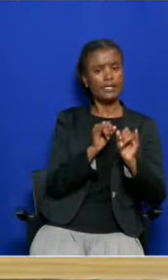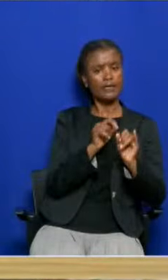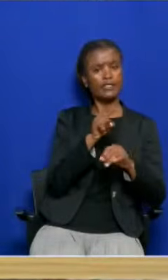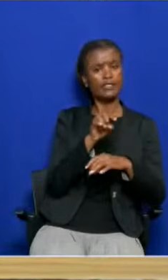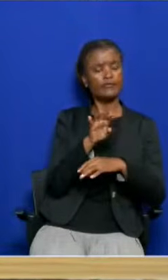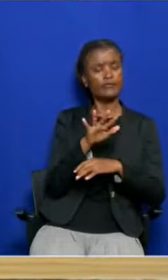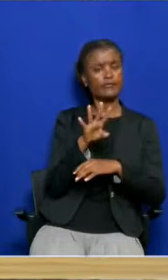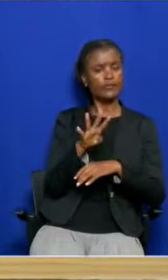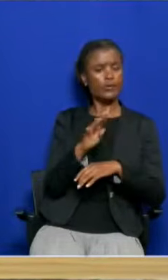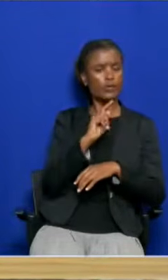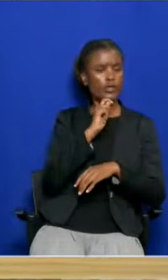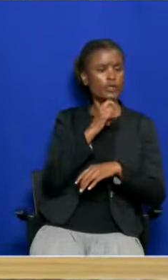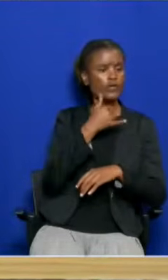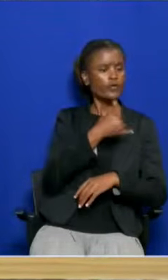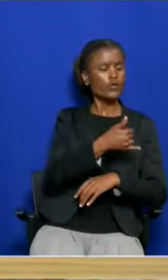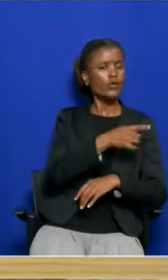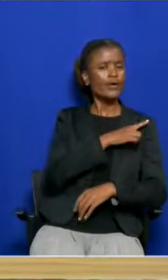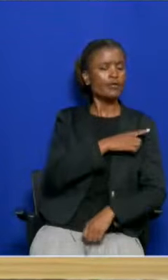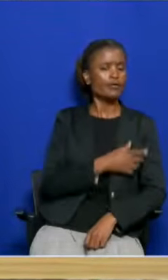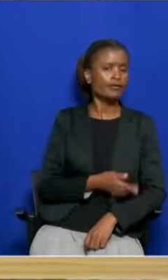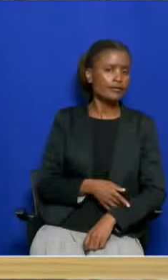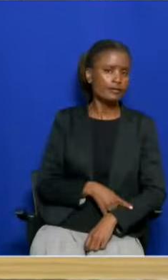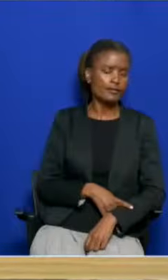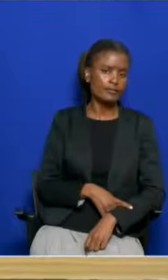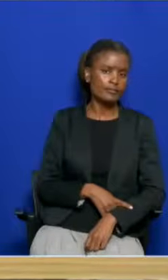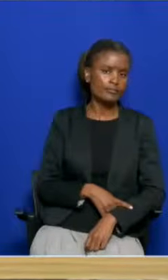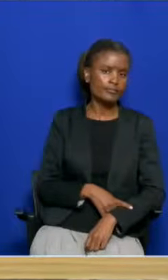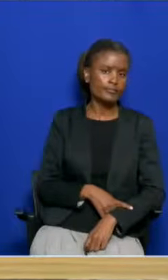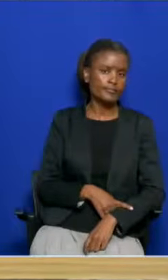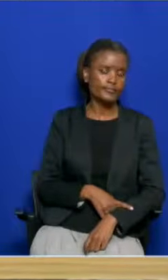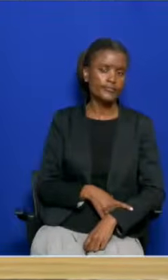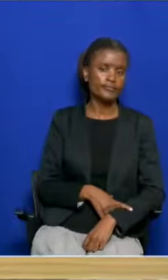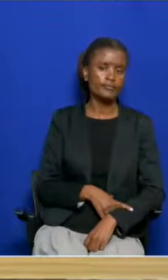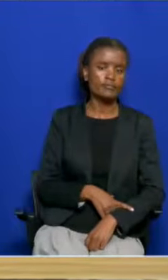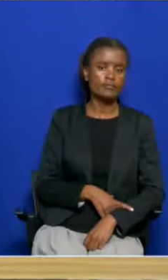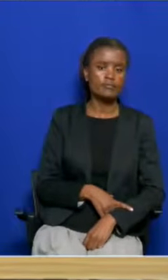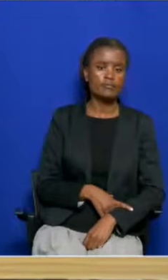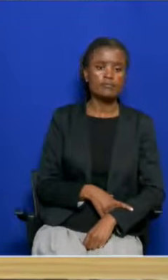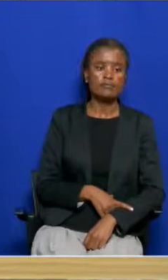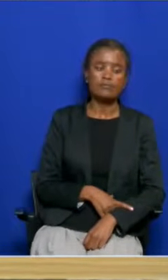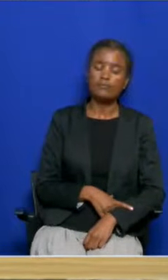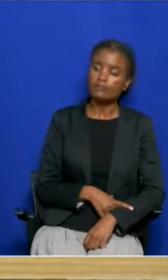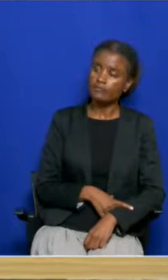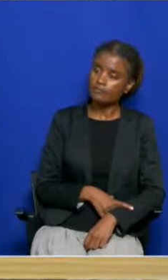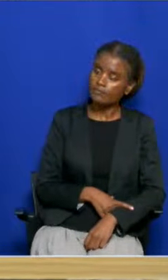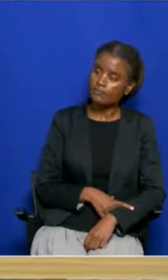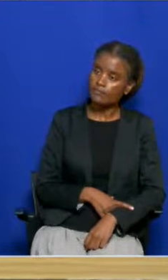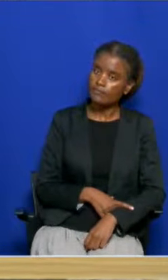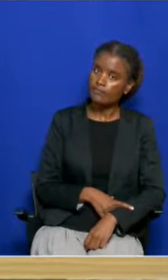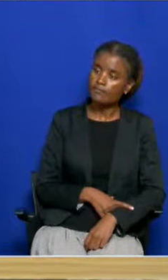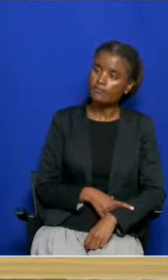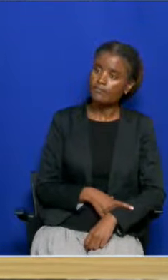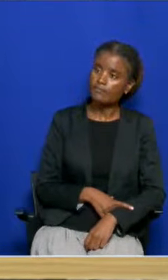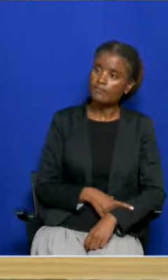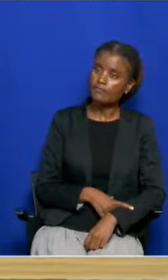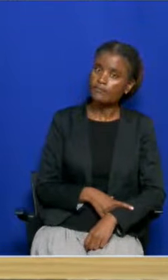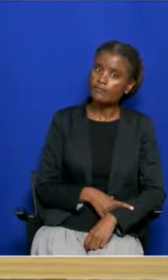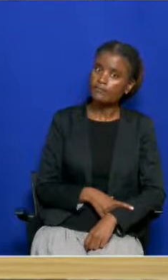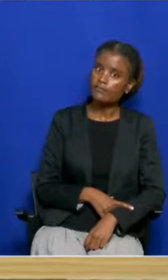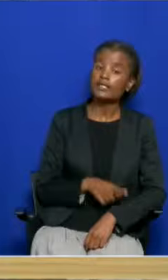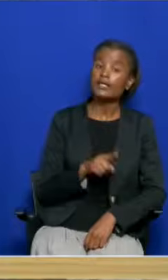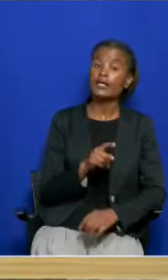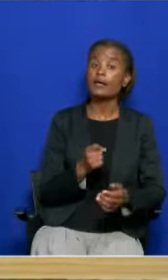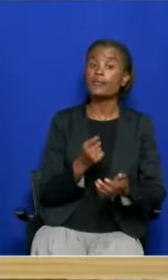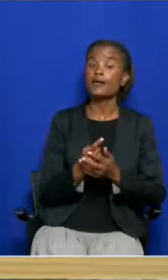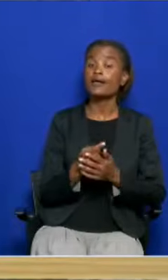What was the purpose of making that call? It's after I received a call